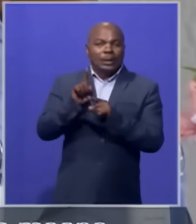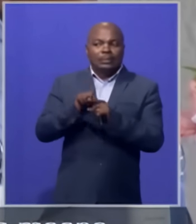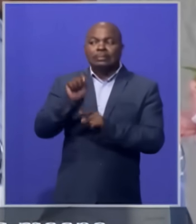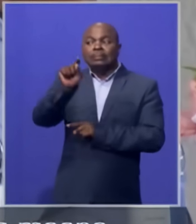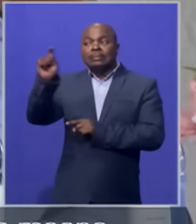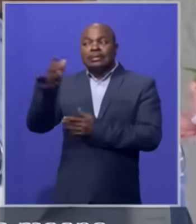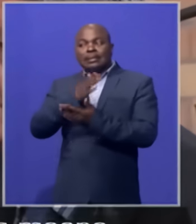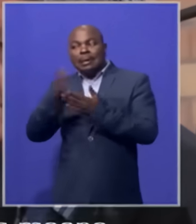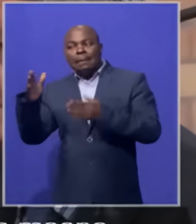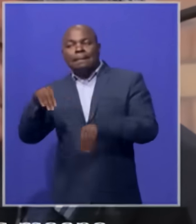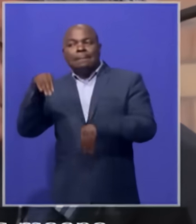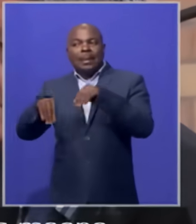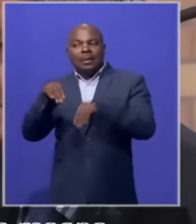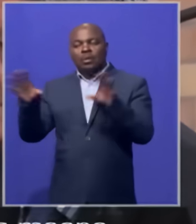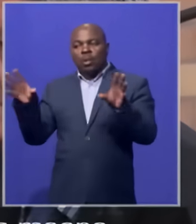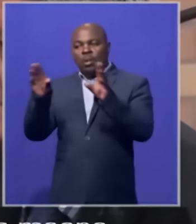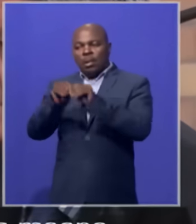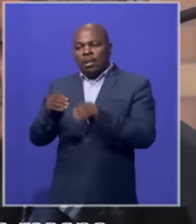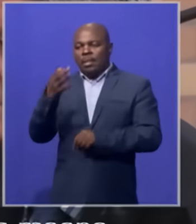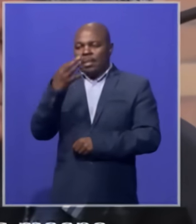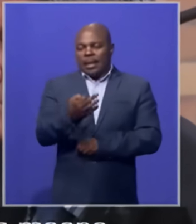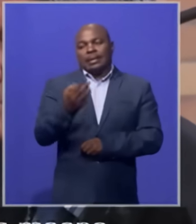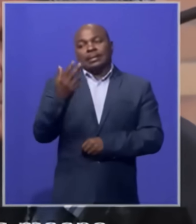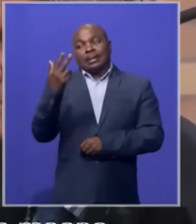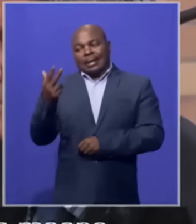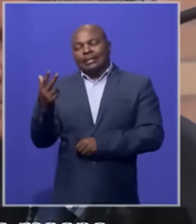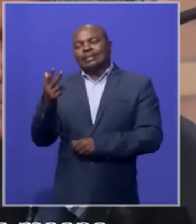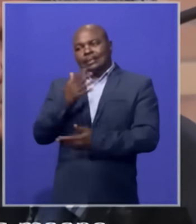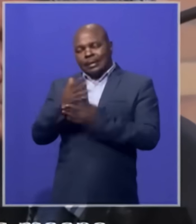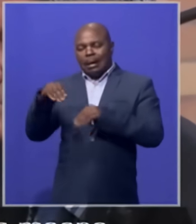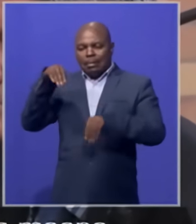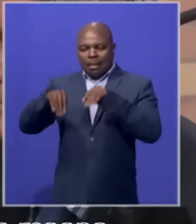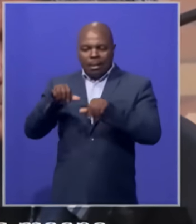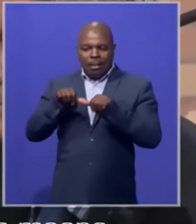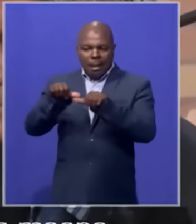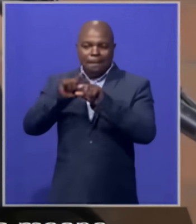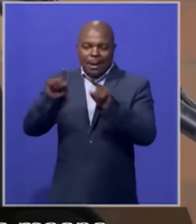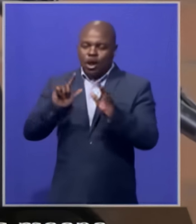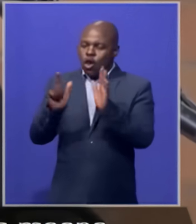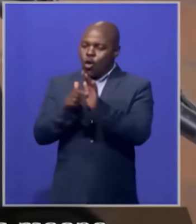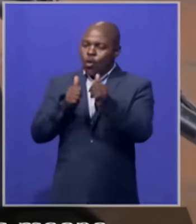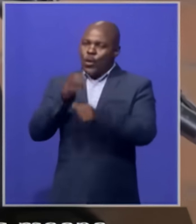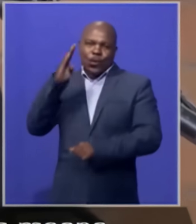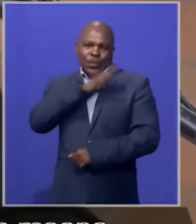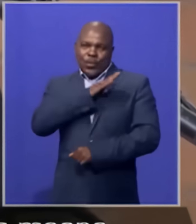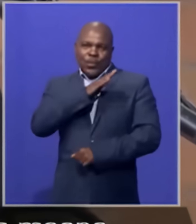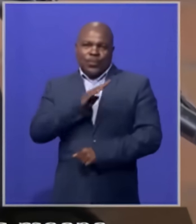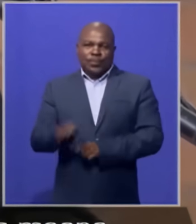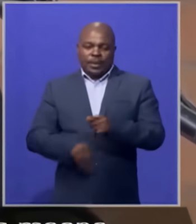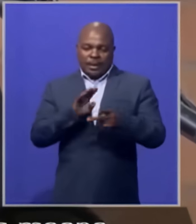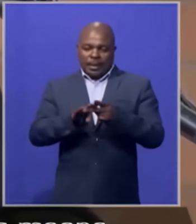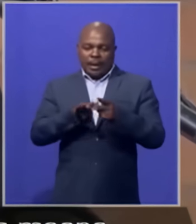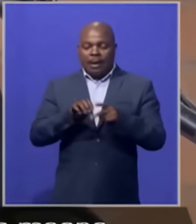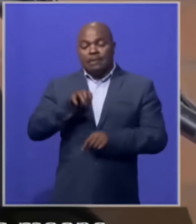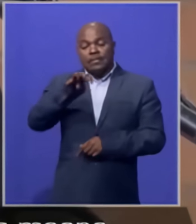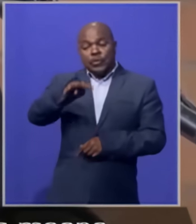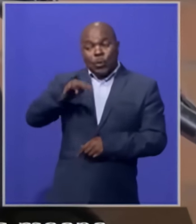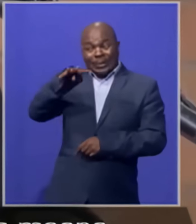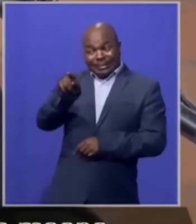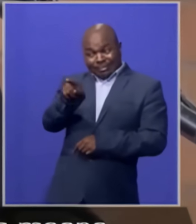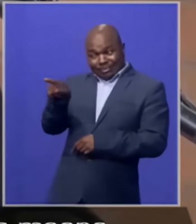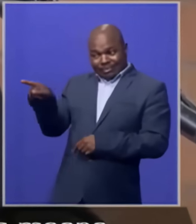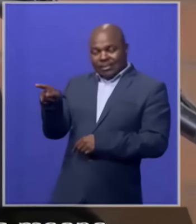e meng e 38 e rafang ntle le molao ka hare ho naha mme e 14 ya